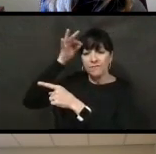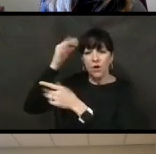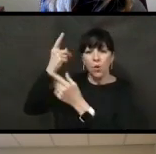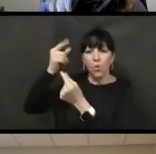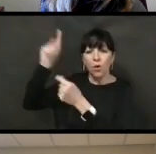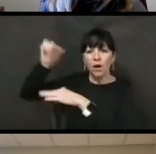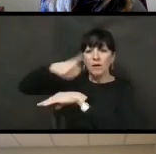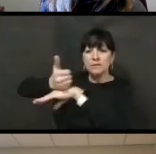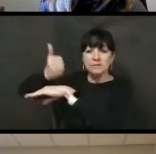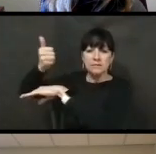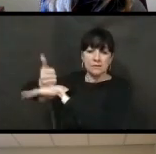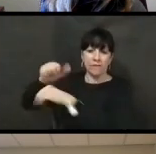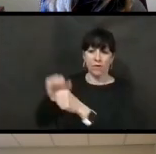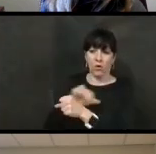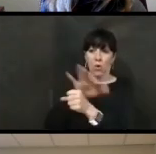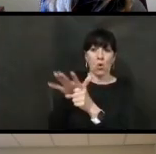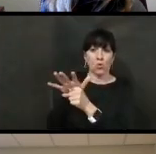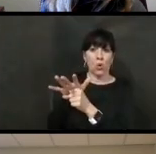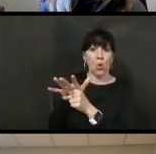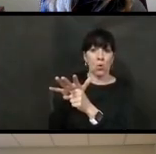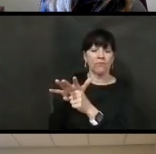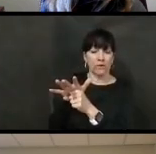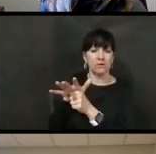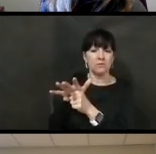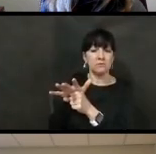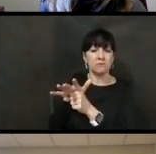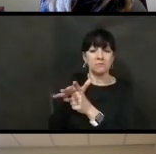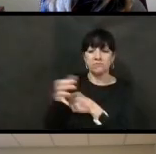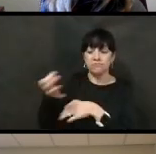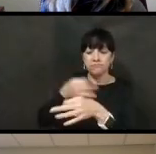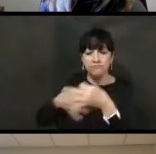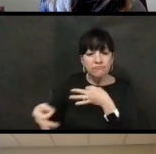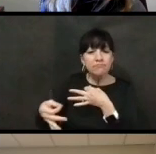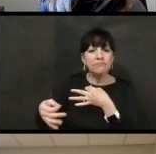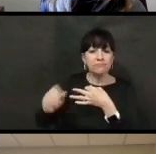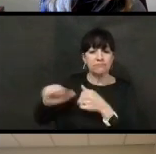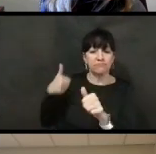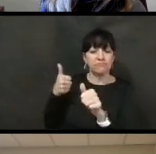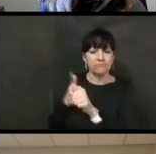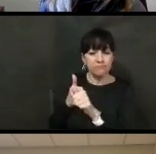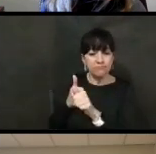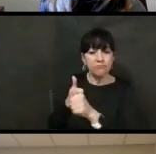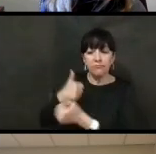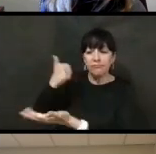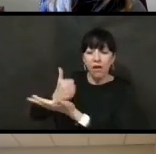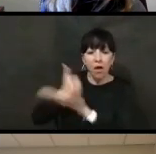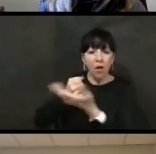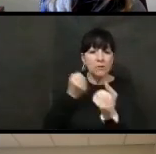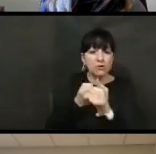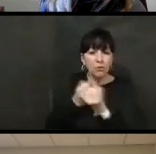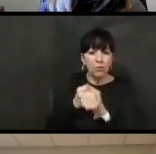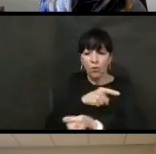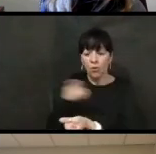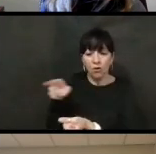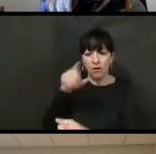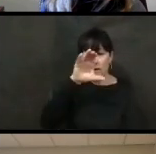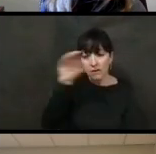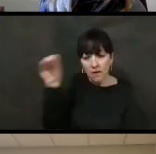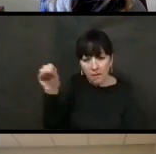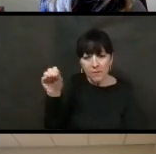will provide a good amount of relief, hopefully for a lot of businesses and workers to prevent from